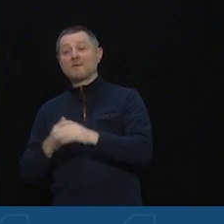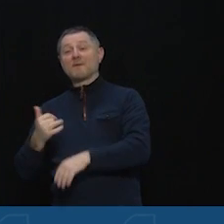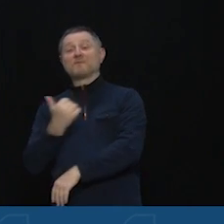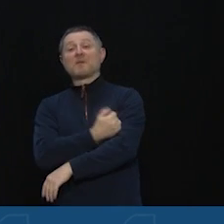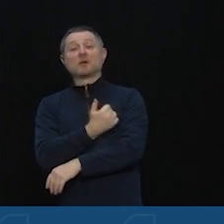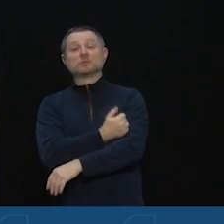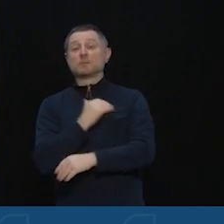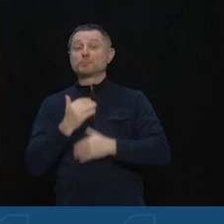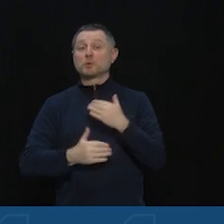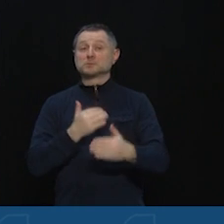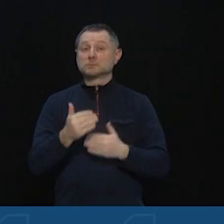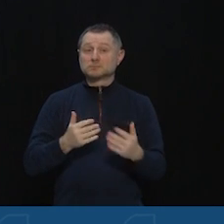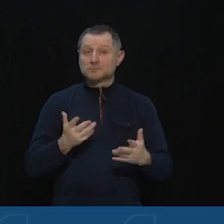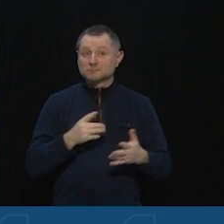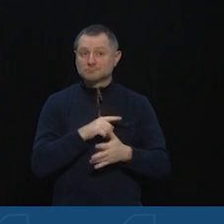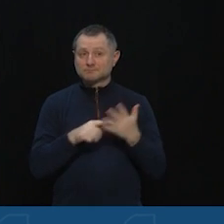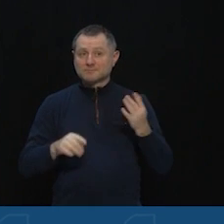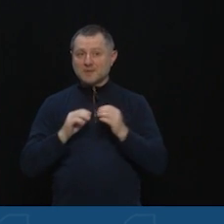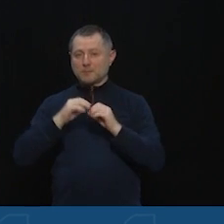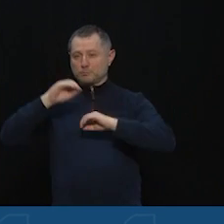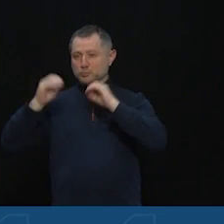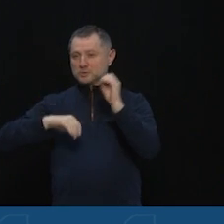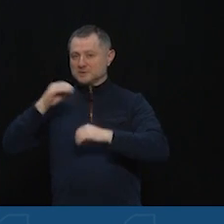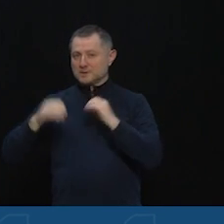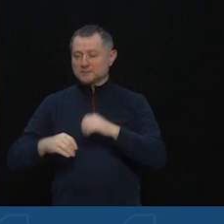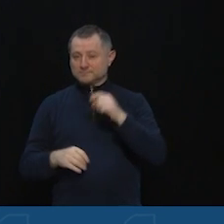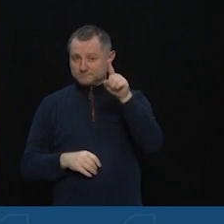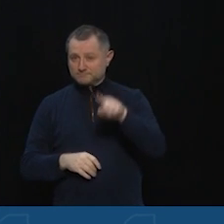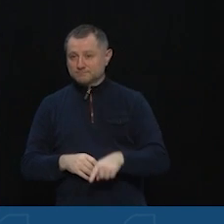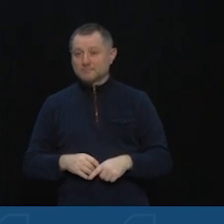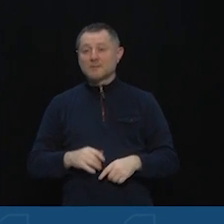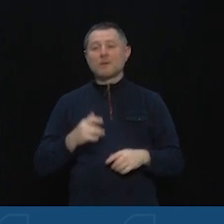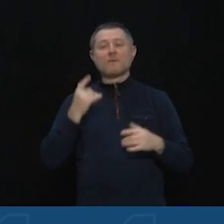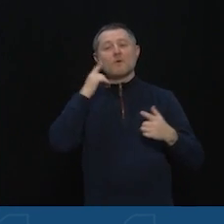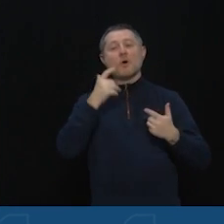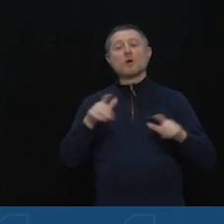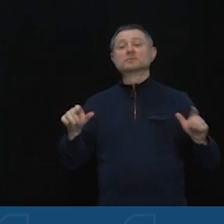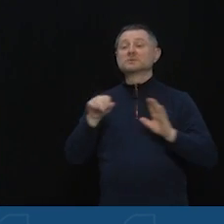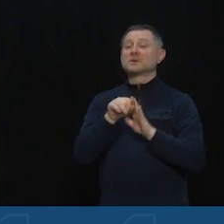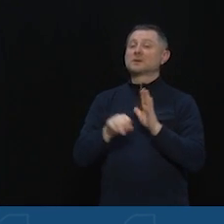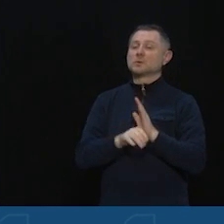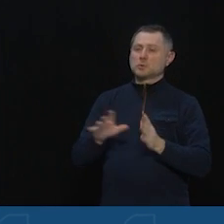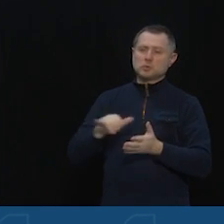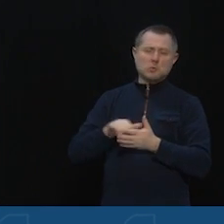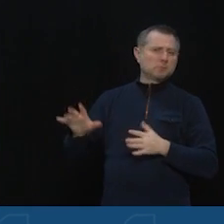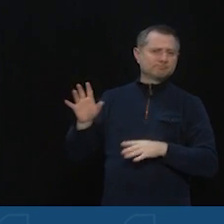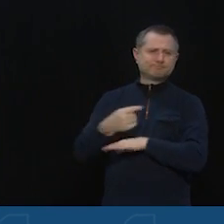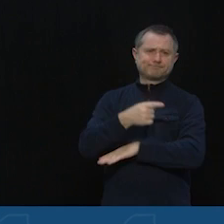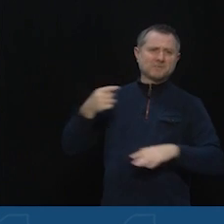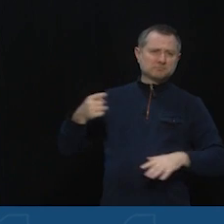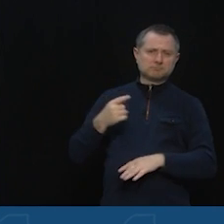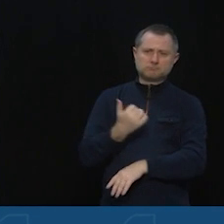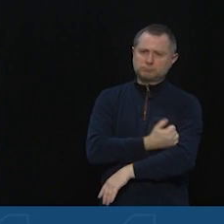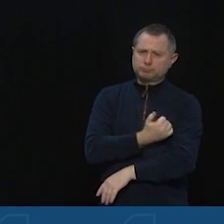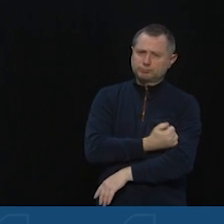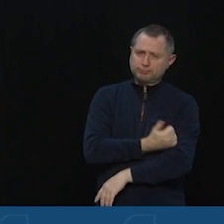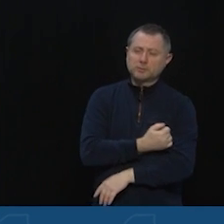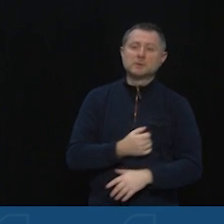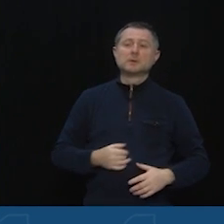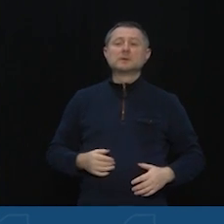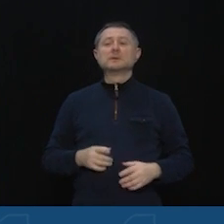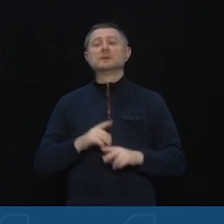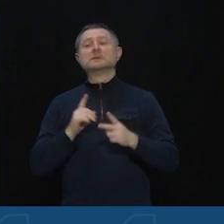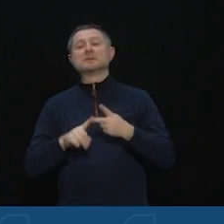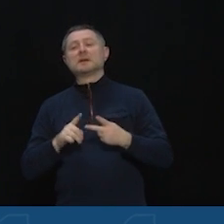progress, we're still #1 among large states for fully vaccinated total population. We're #1 among large states for